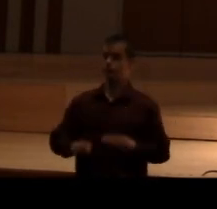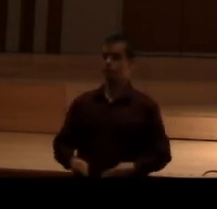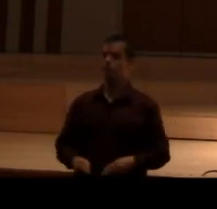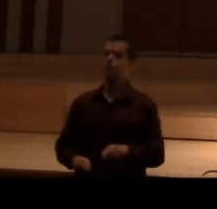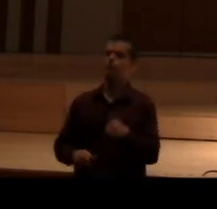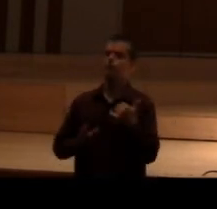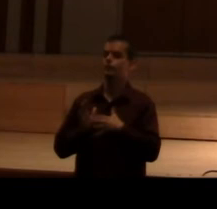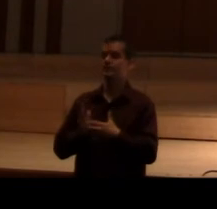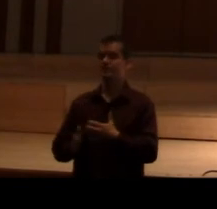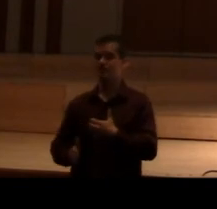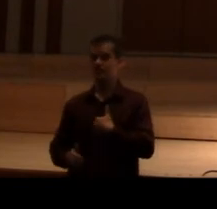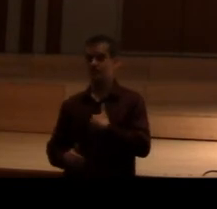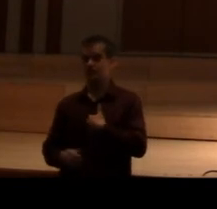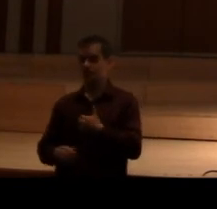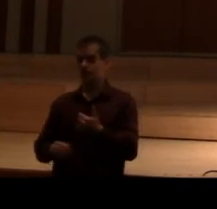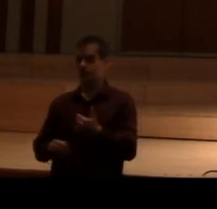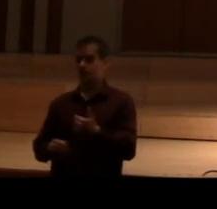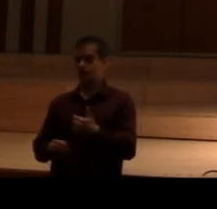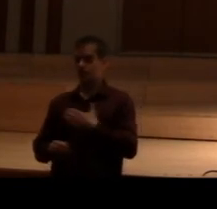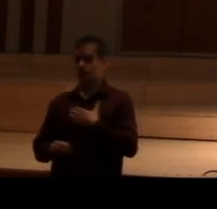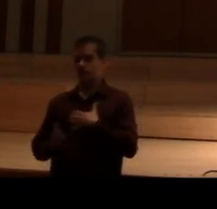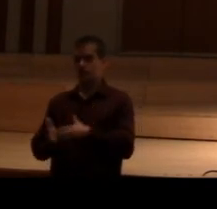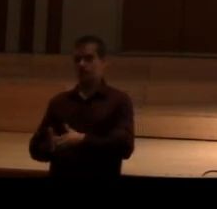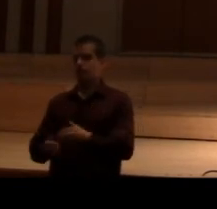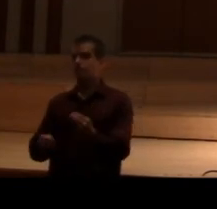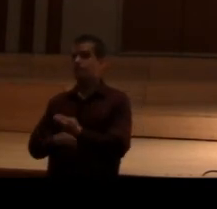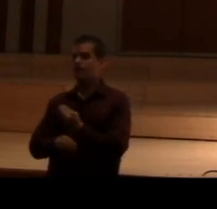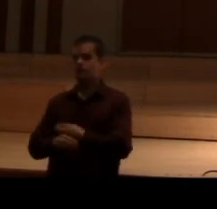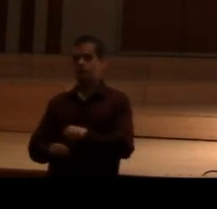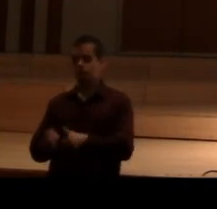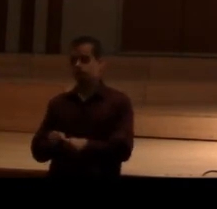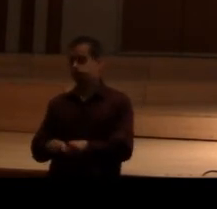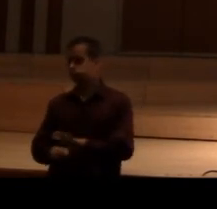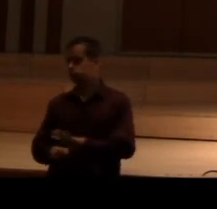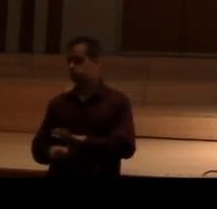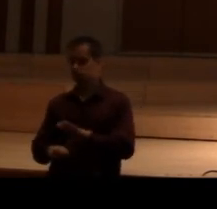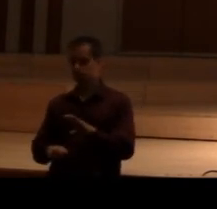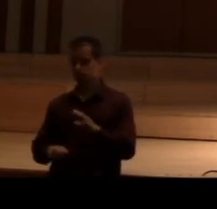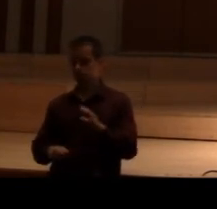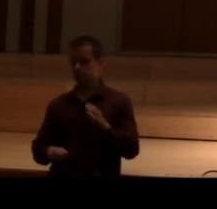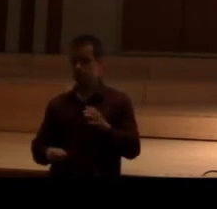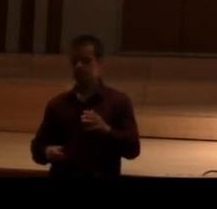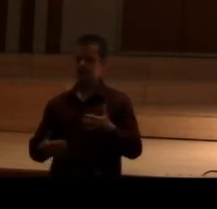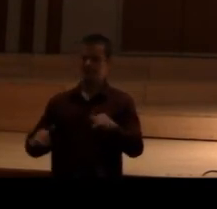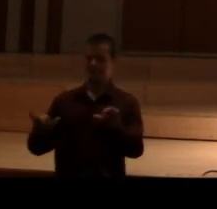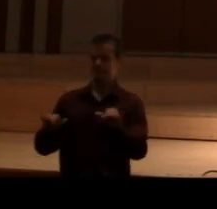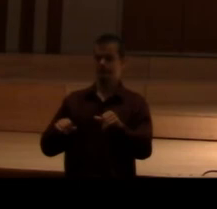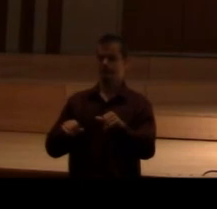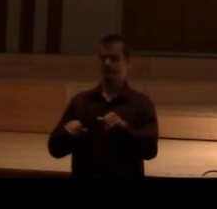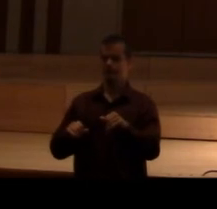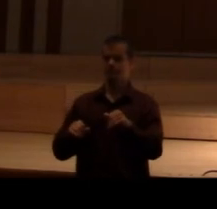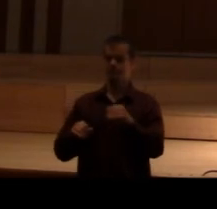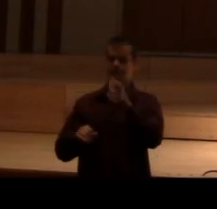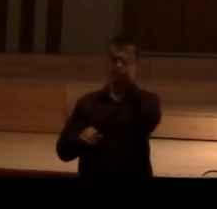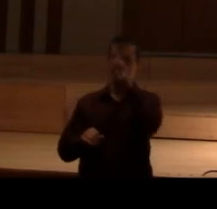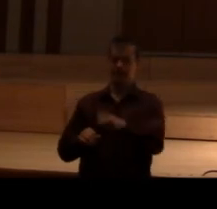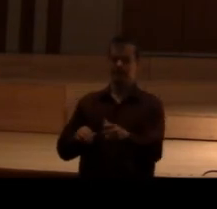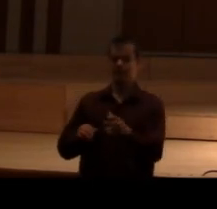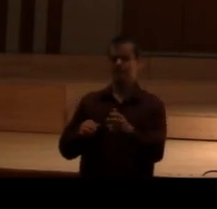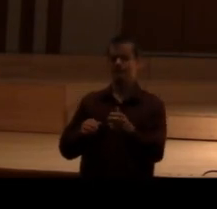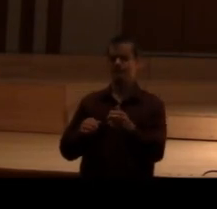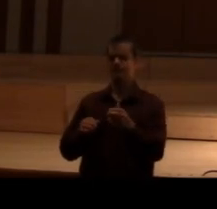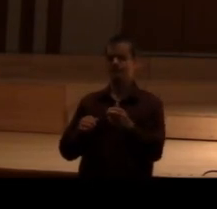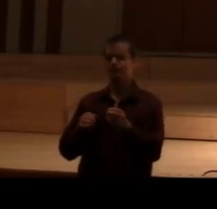math. I was really bad at math when I was little. I would say that I still am, except that I discovered euphemisms. My math needs